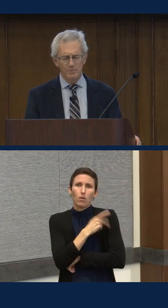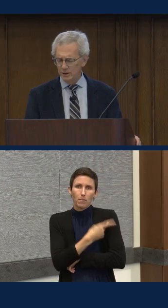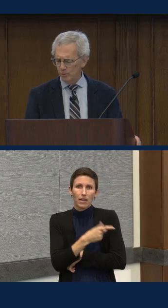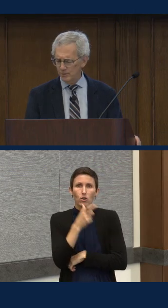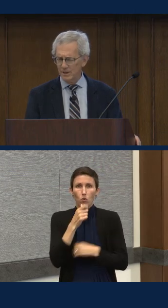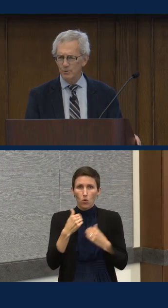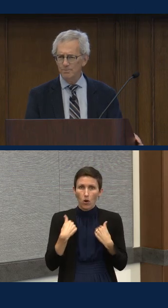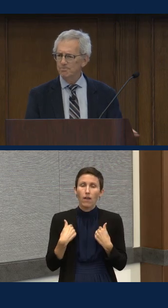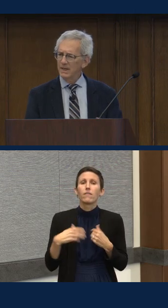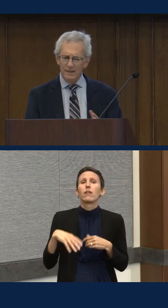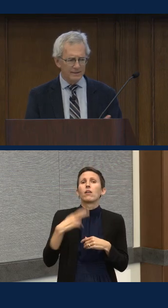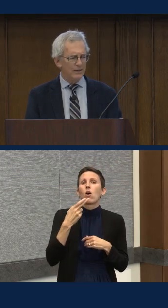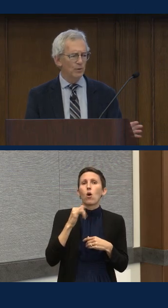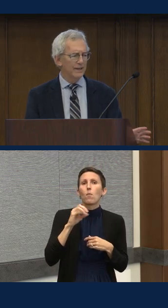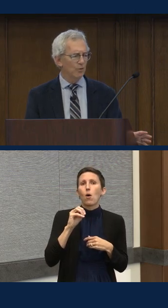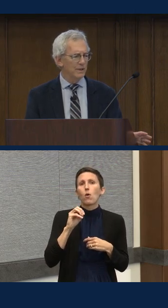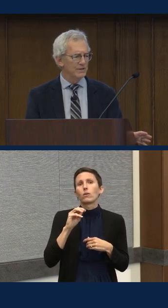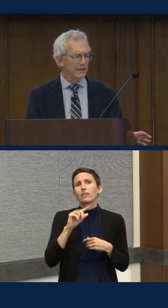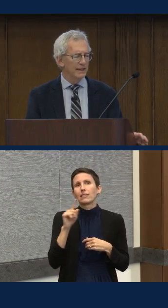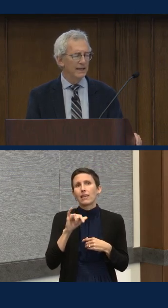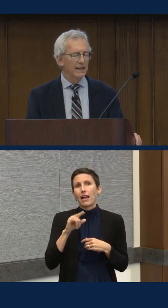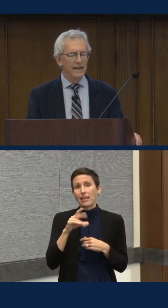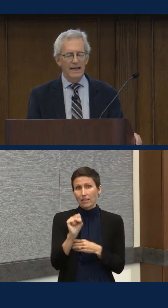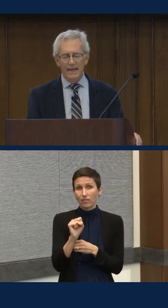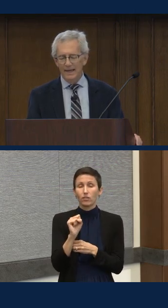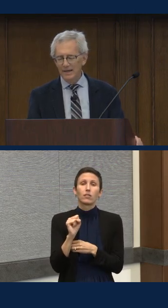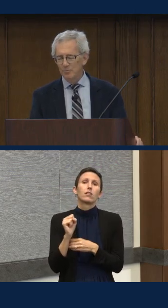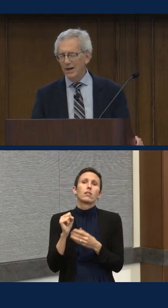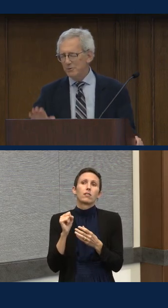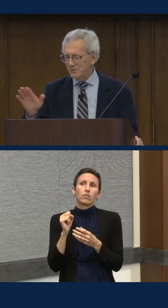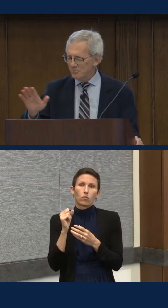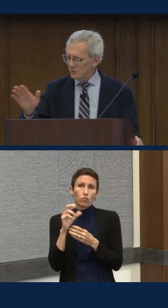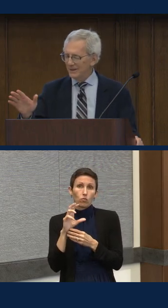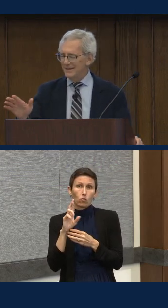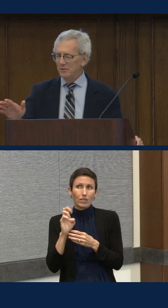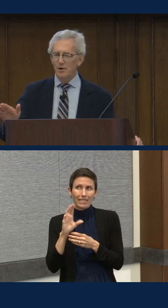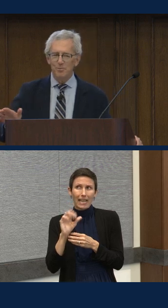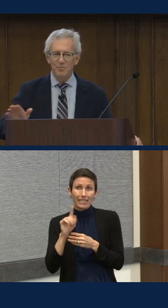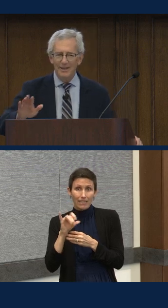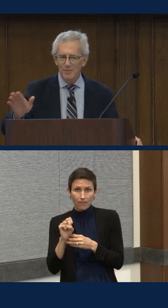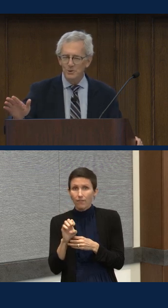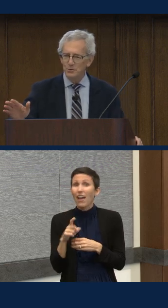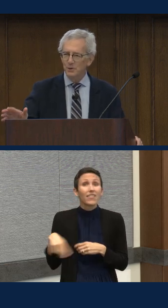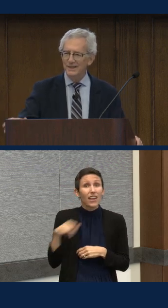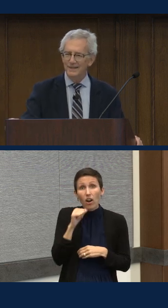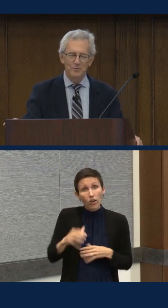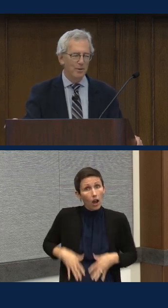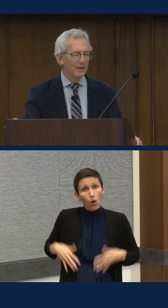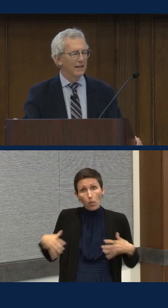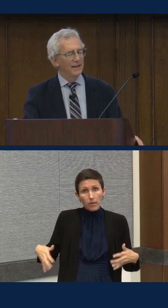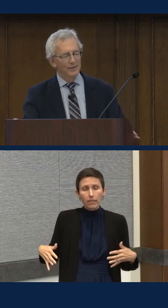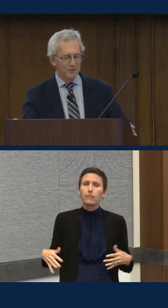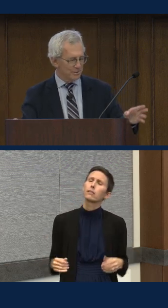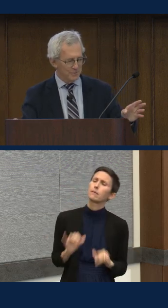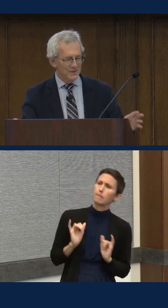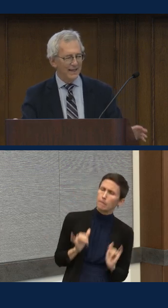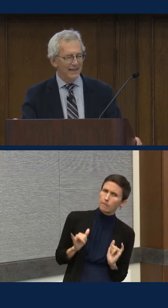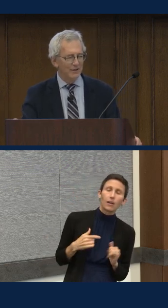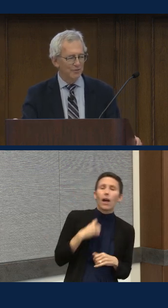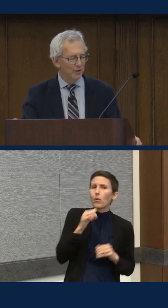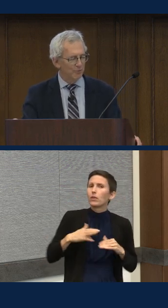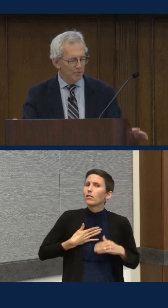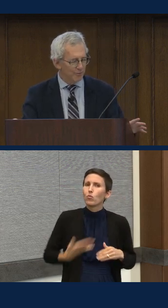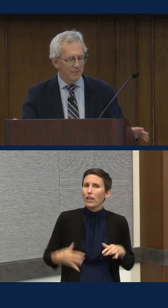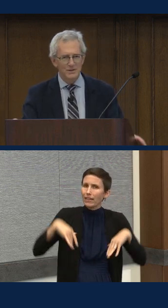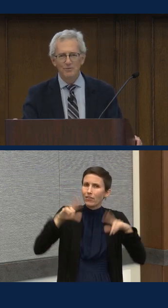for the MC3 receptor. They don't get obesity. But I wasn't willing to give up. The lab wasn't willing to give up. There's a saying